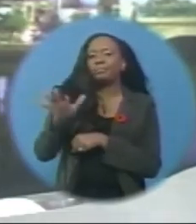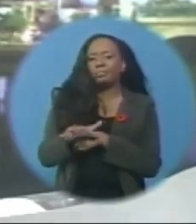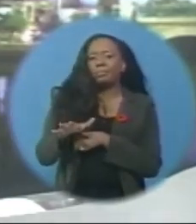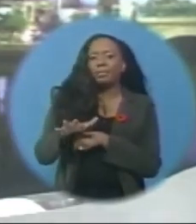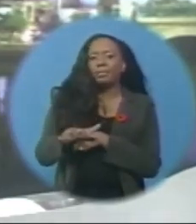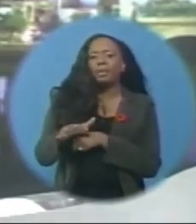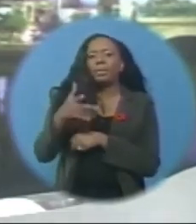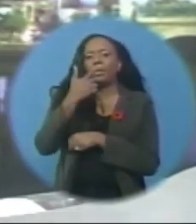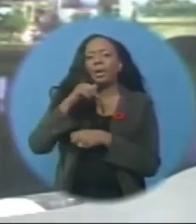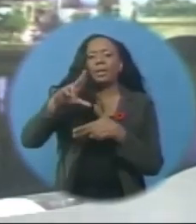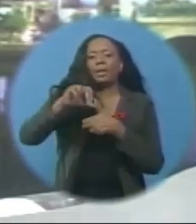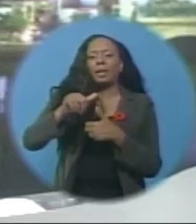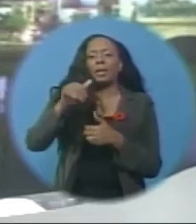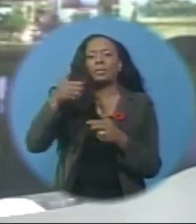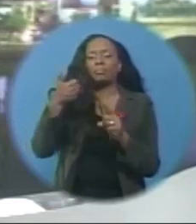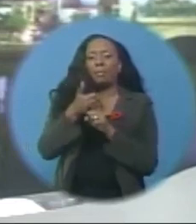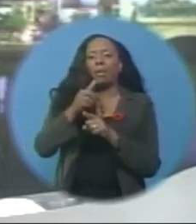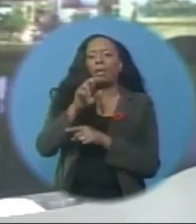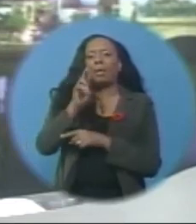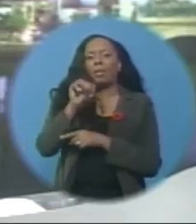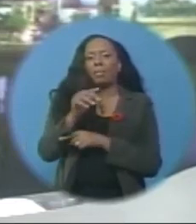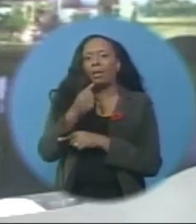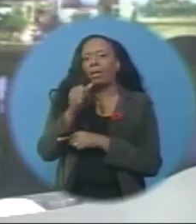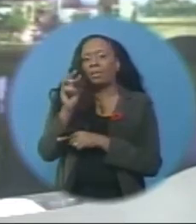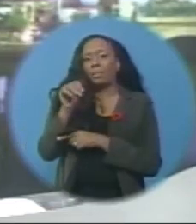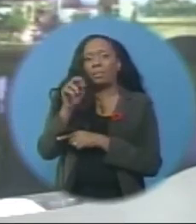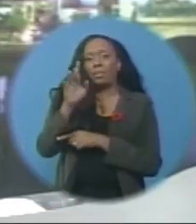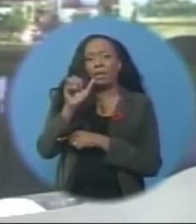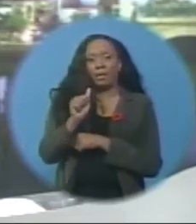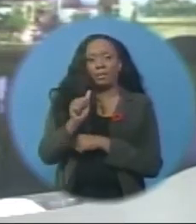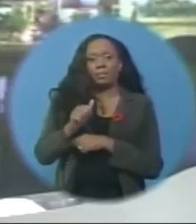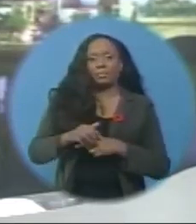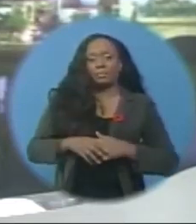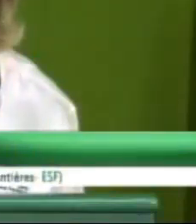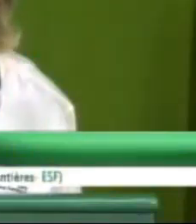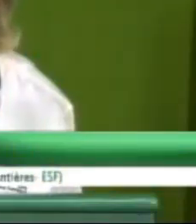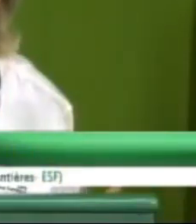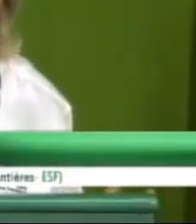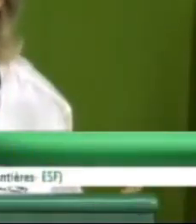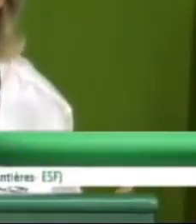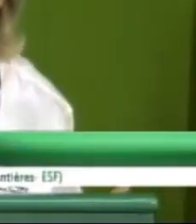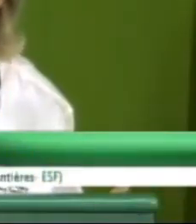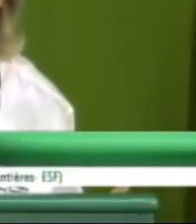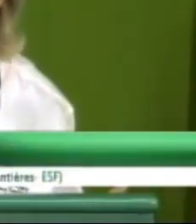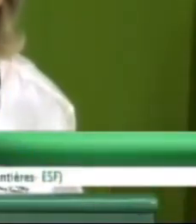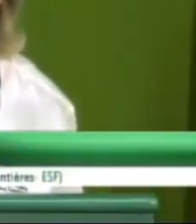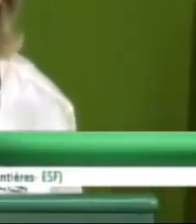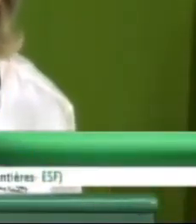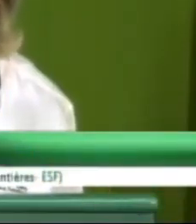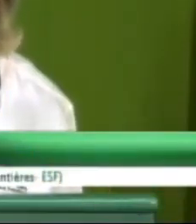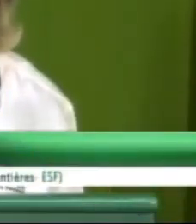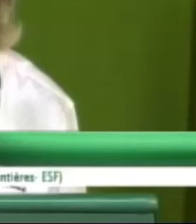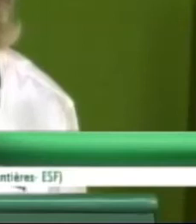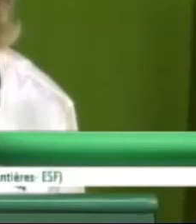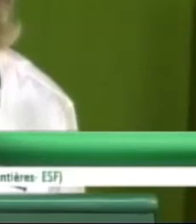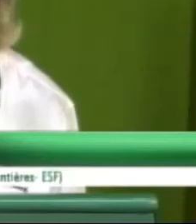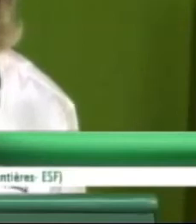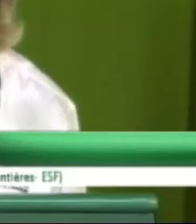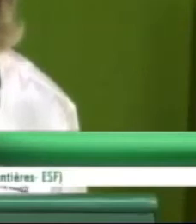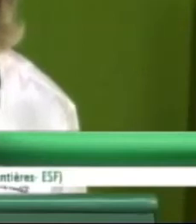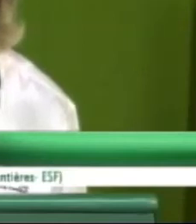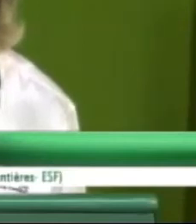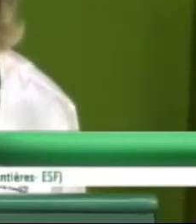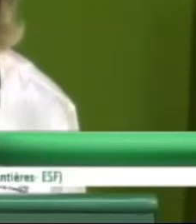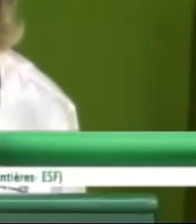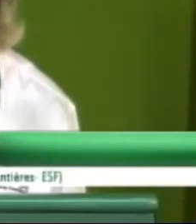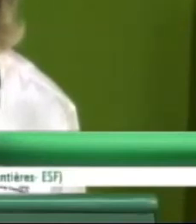passage of Hurricanes Irma and Maria. The first team arrived, a team of 3 persons were not allowed. They